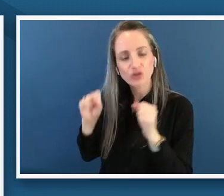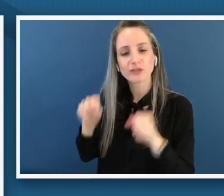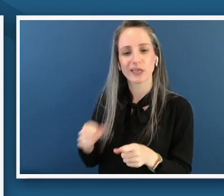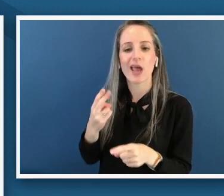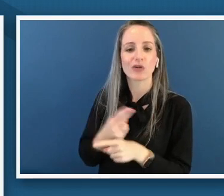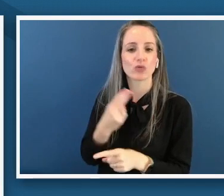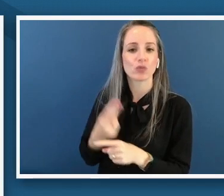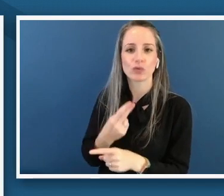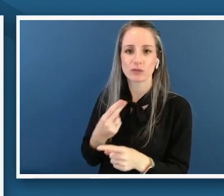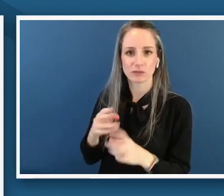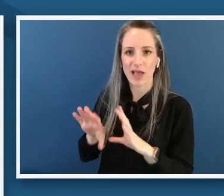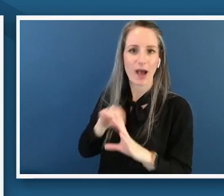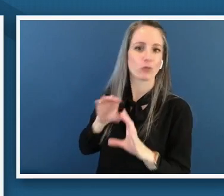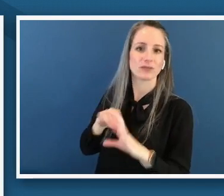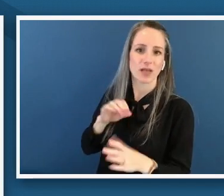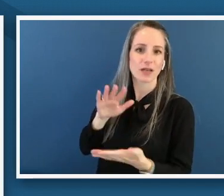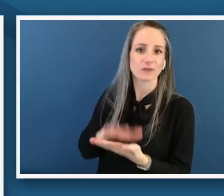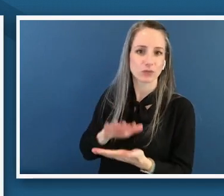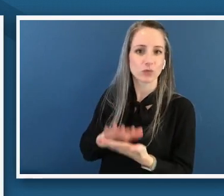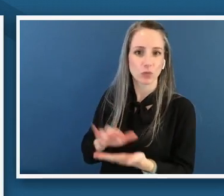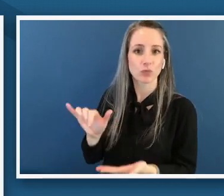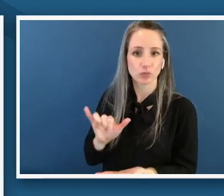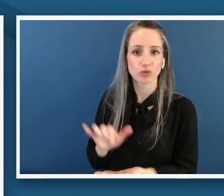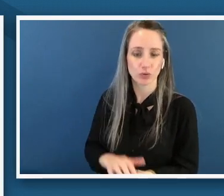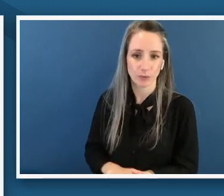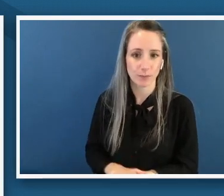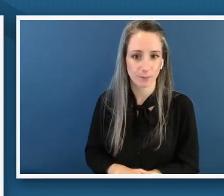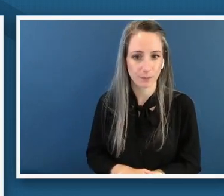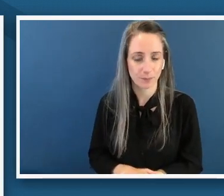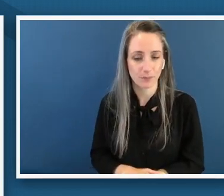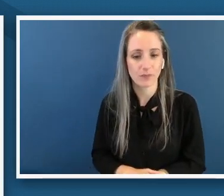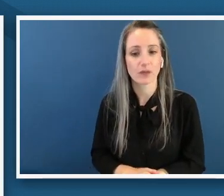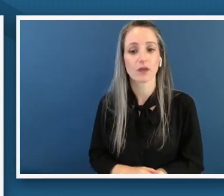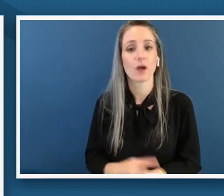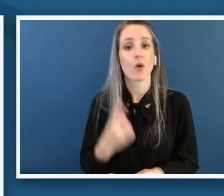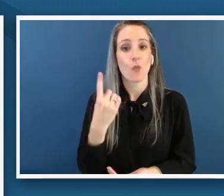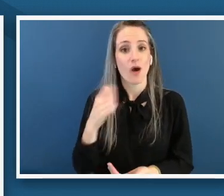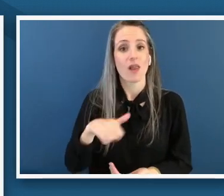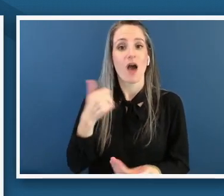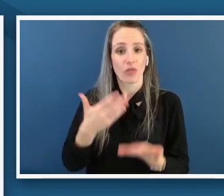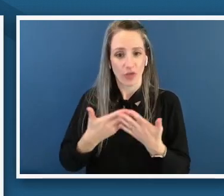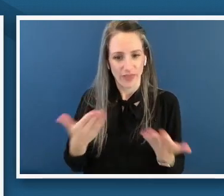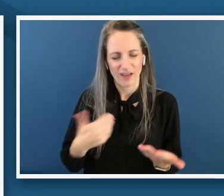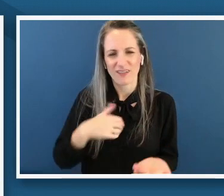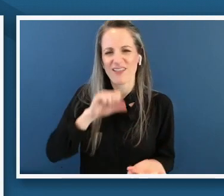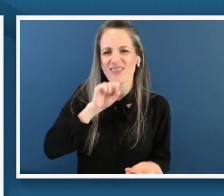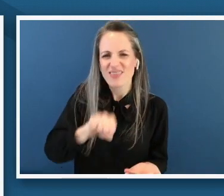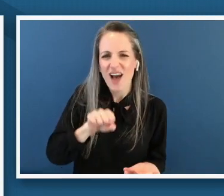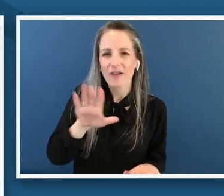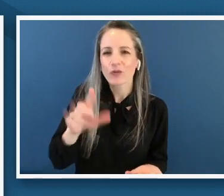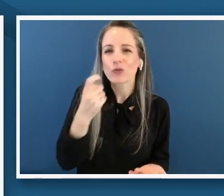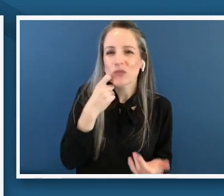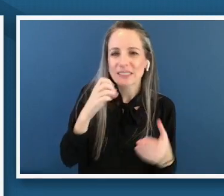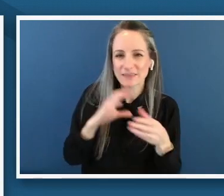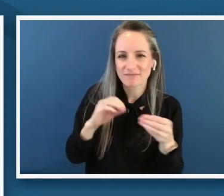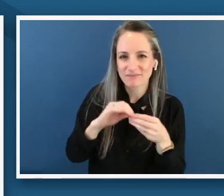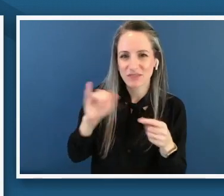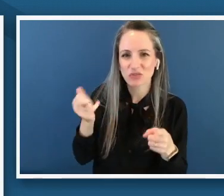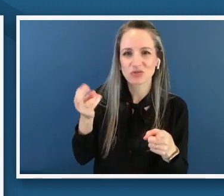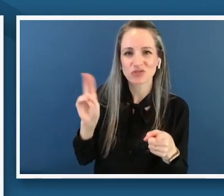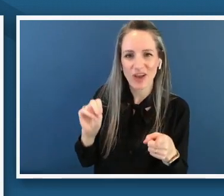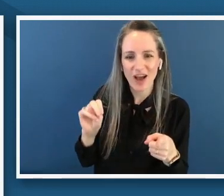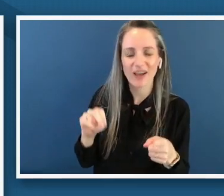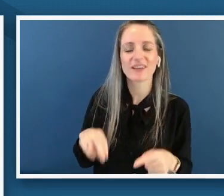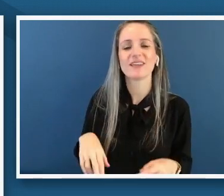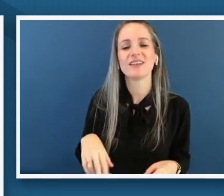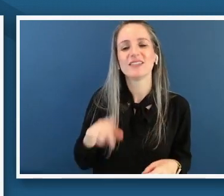of the school sphere. And the other thing, I just really love what you just said, John, because it reminded me how you said that